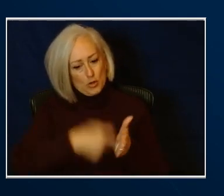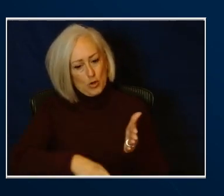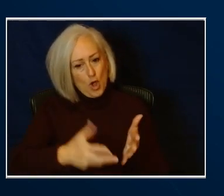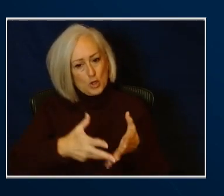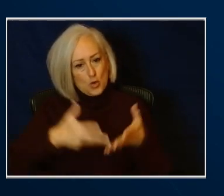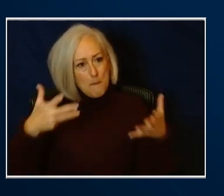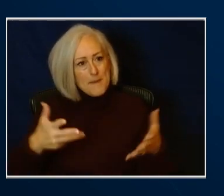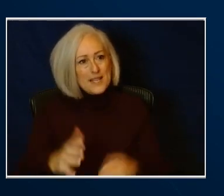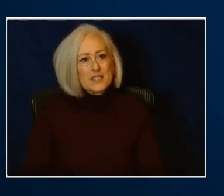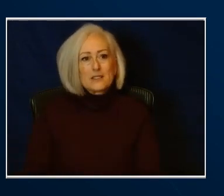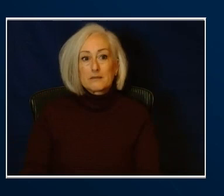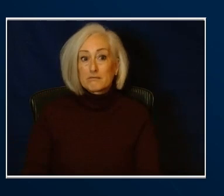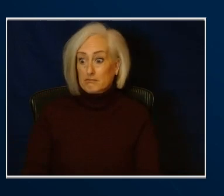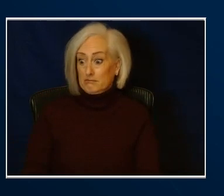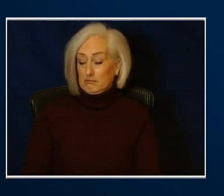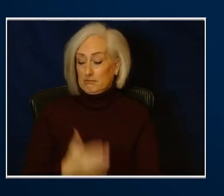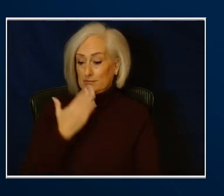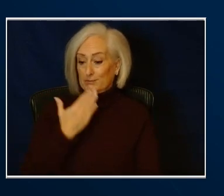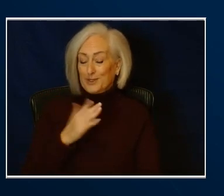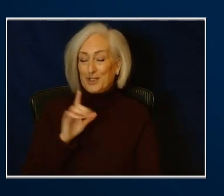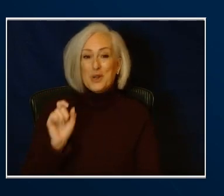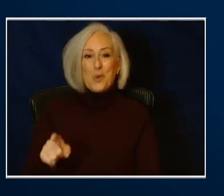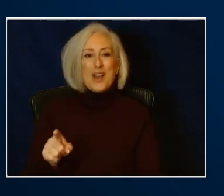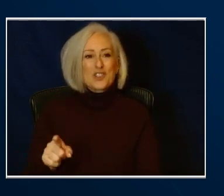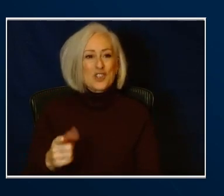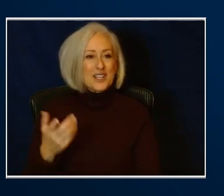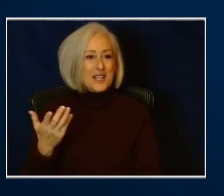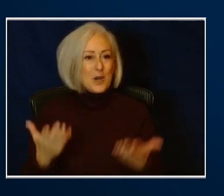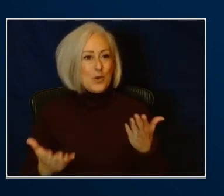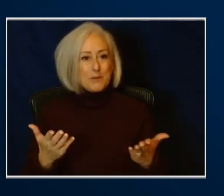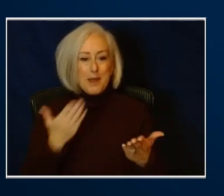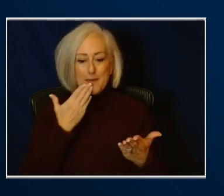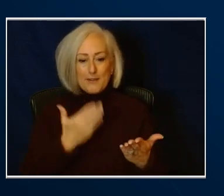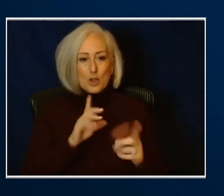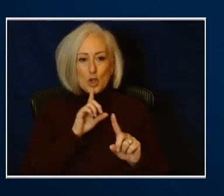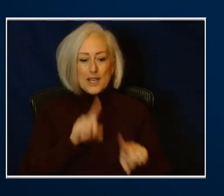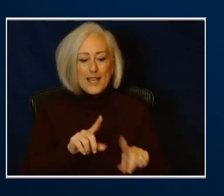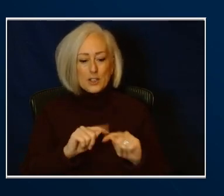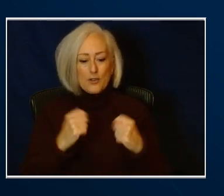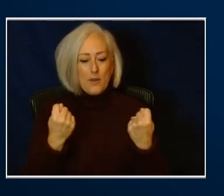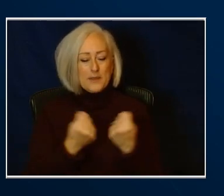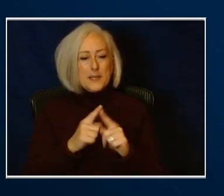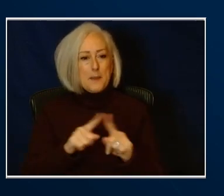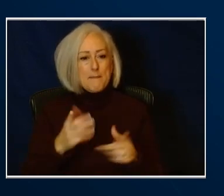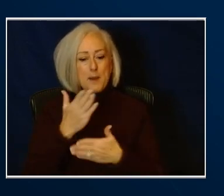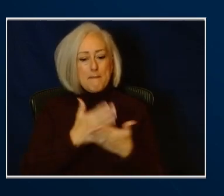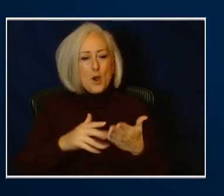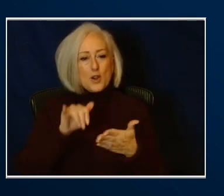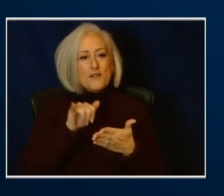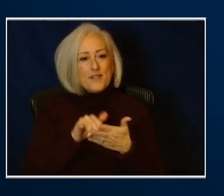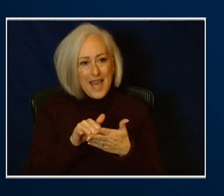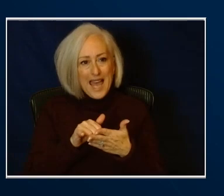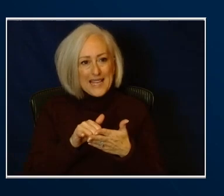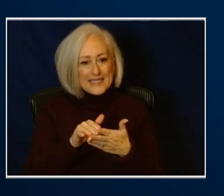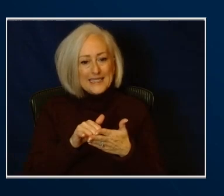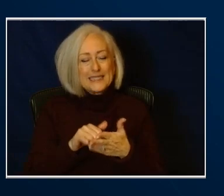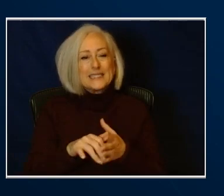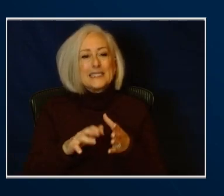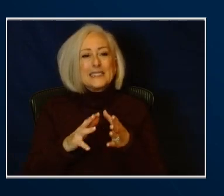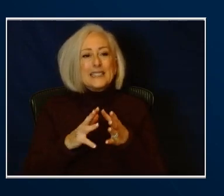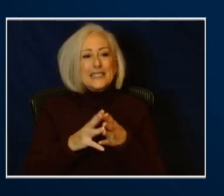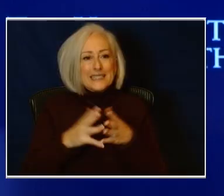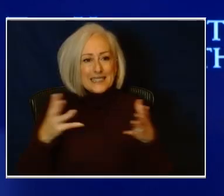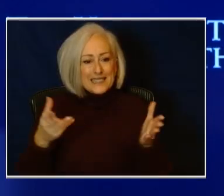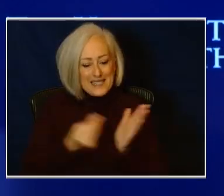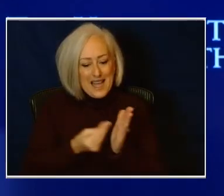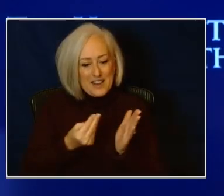Ooh, that's a great question. I think we could probably have a good answer from our team here, but part of it is there's just a lot of money that has to go